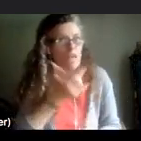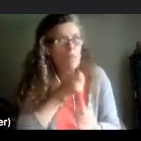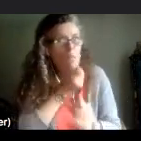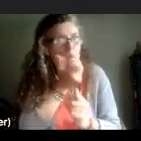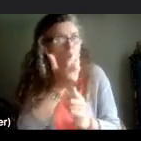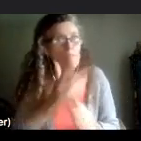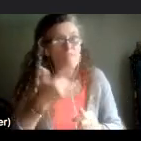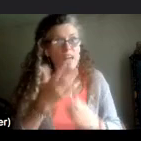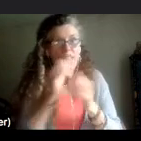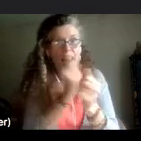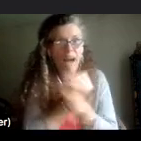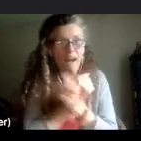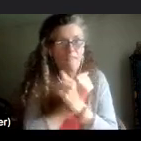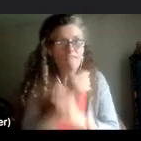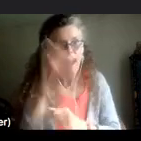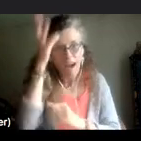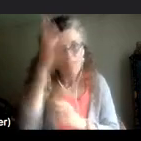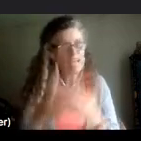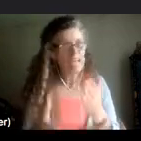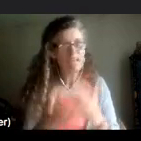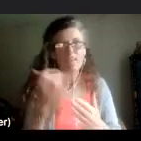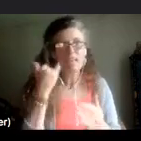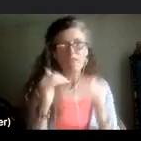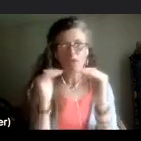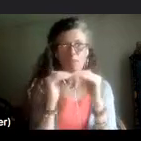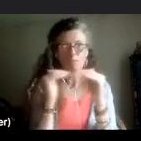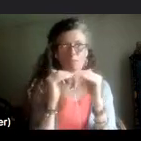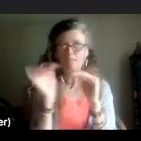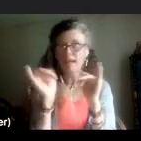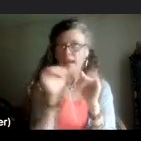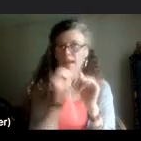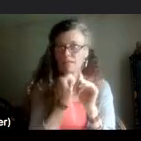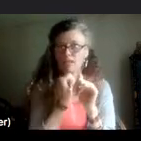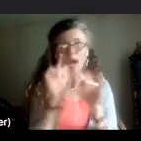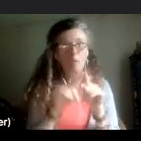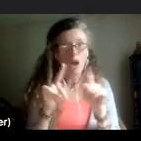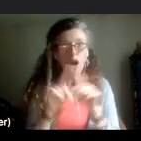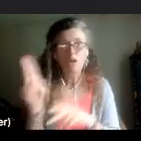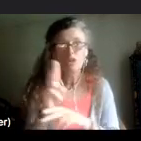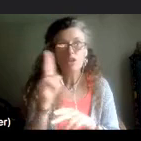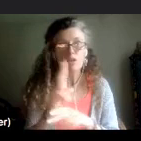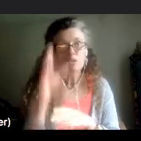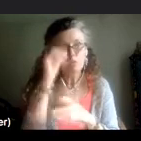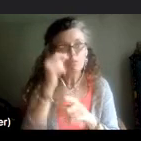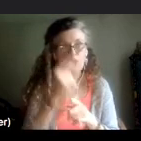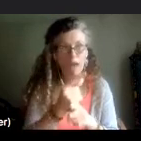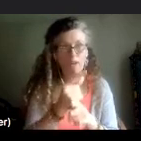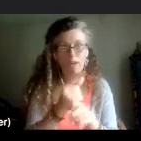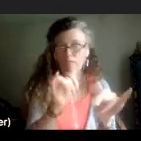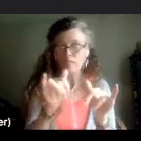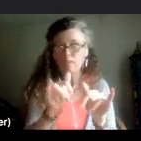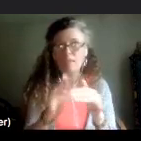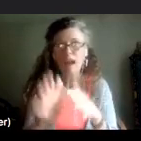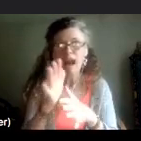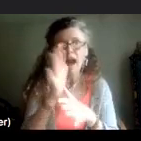feel that love of a father, even if we're peers in age. And I also use brother as my metaphor as well. But there's a higher